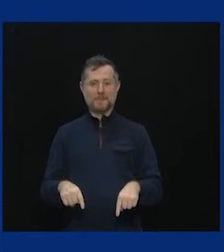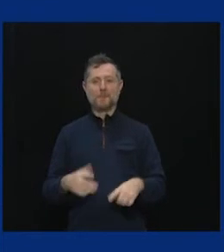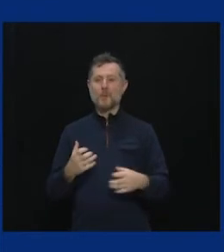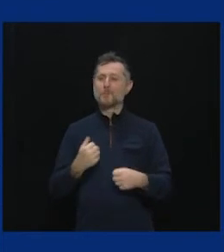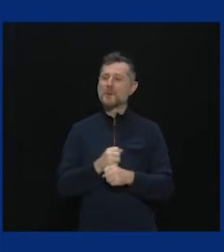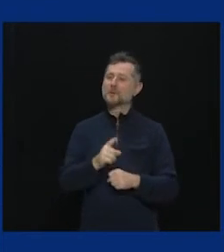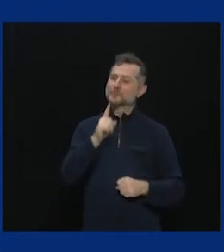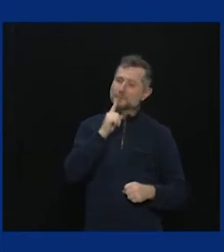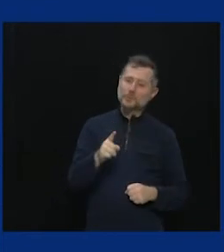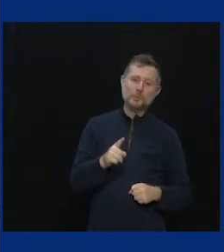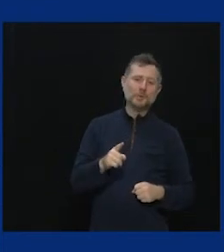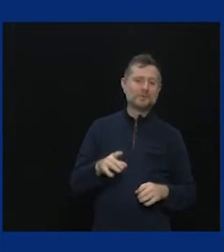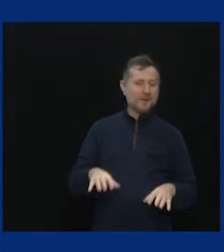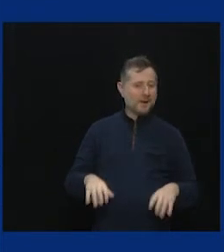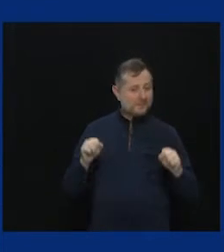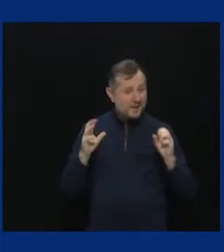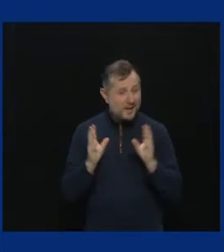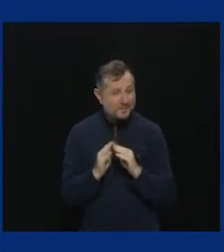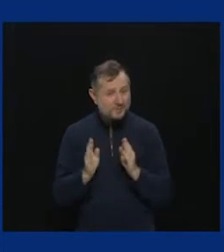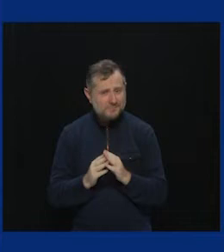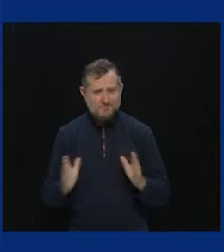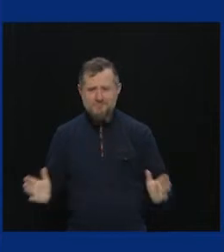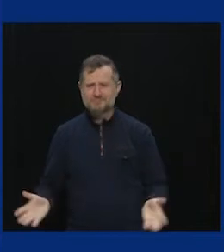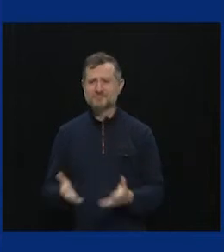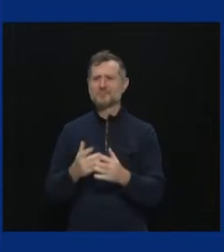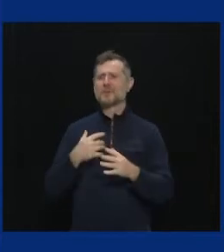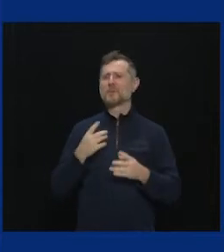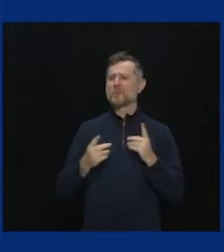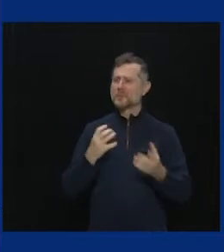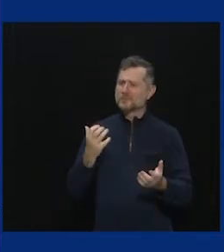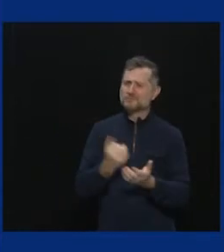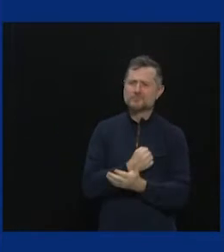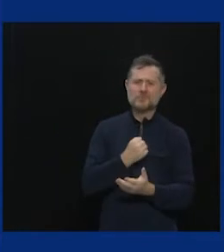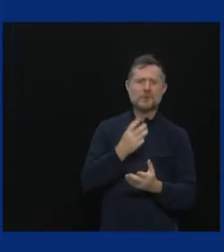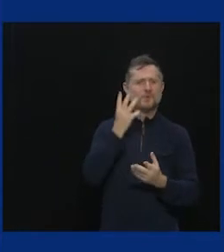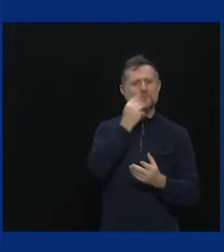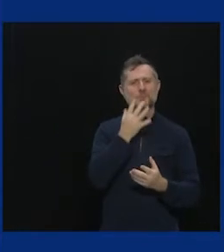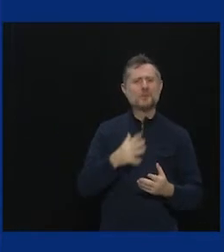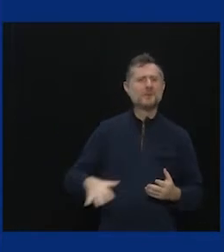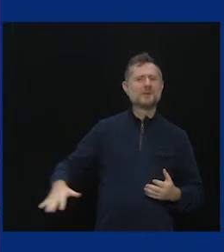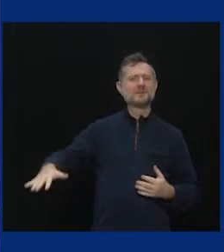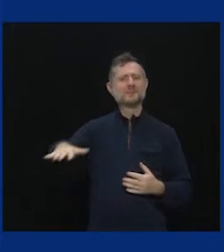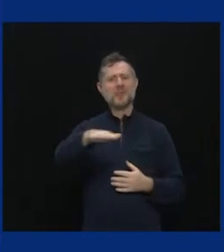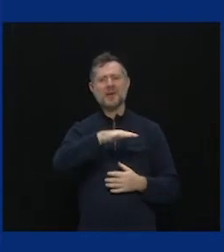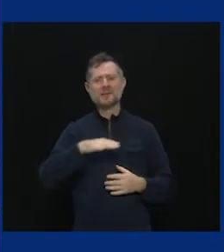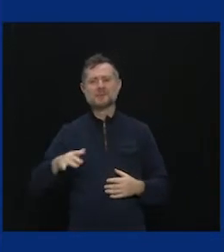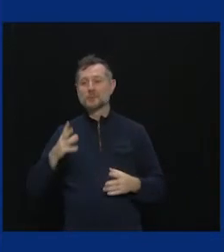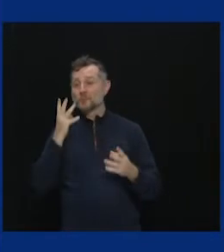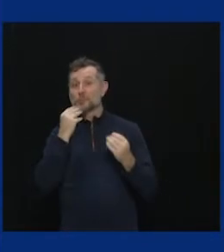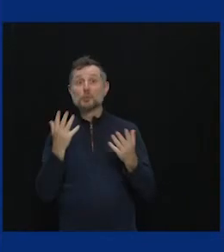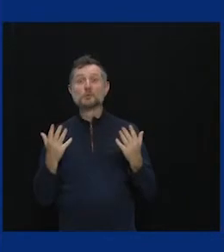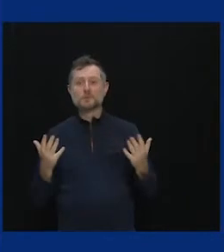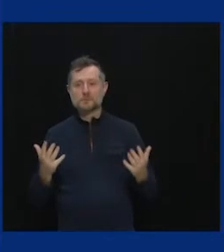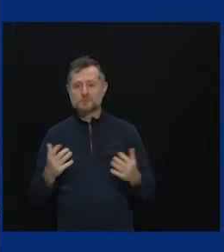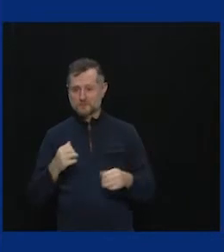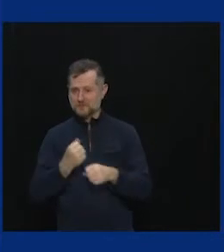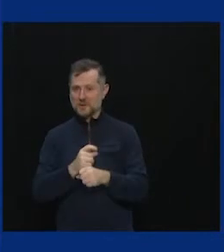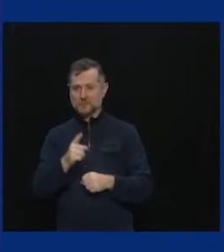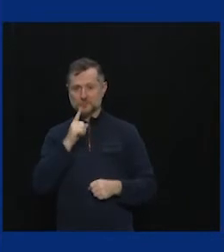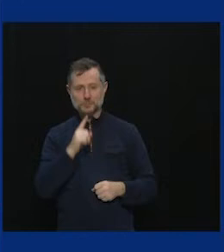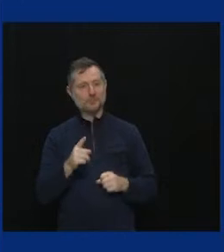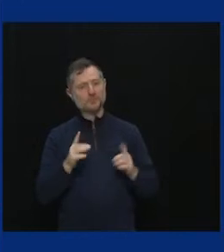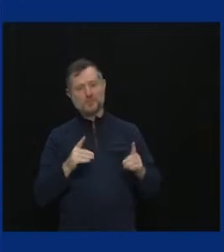have our conferences, and we want to make sure that people use that beautiful space. It's gorgeous. We want to make sure that everyone comes